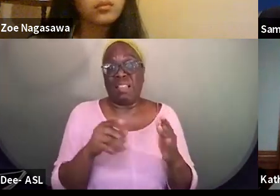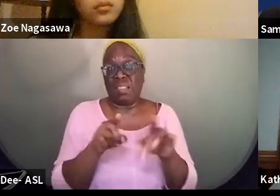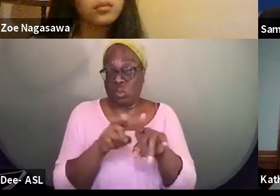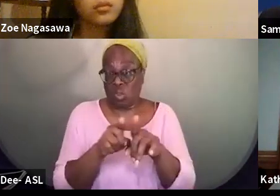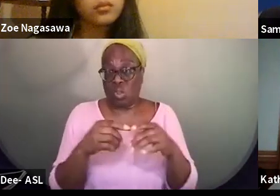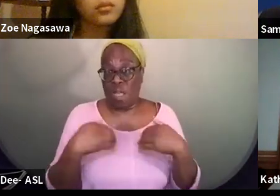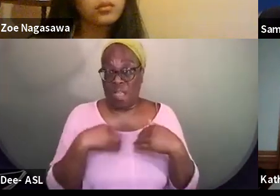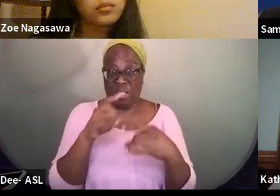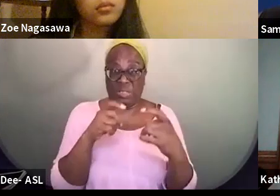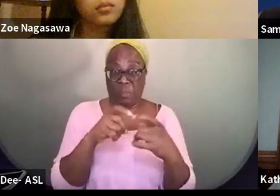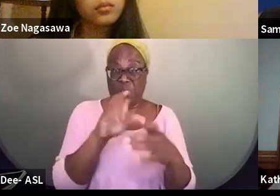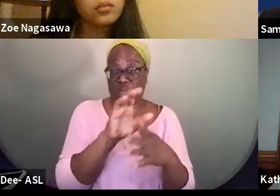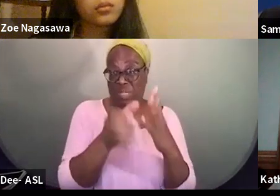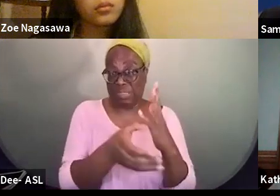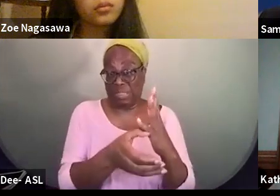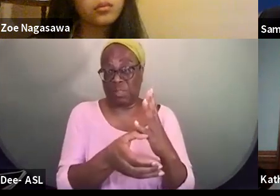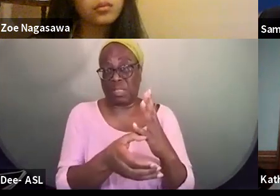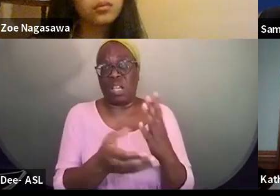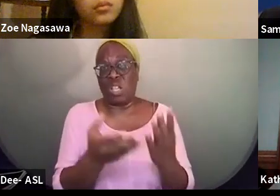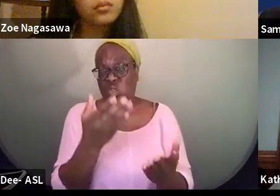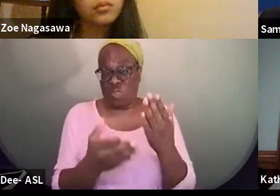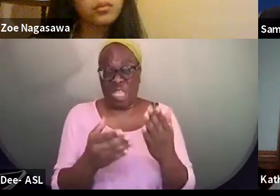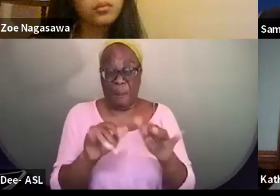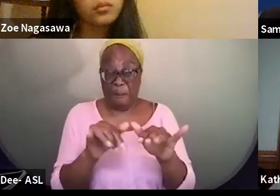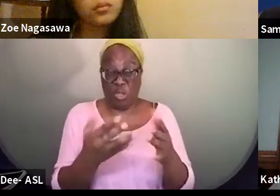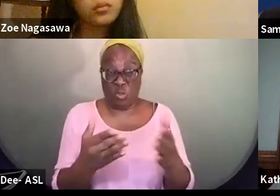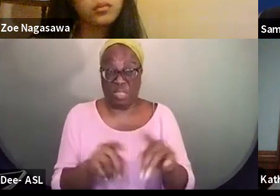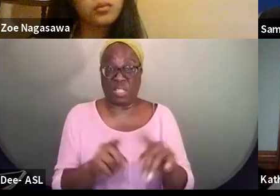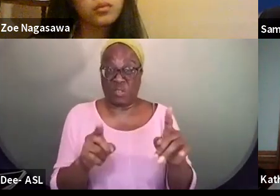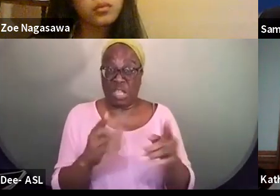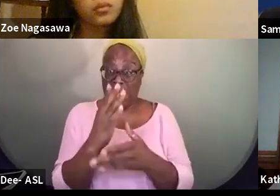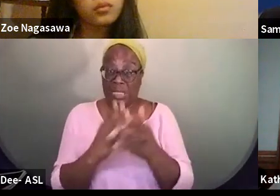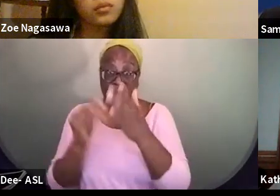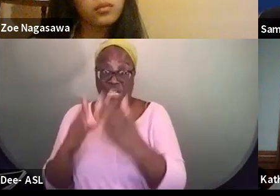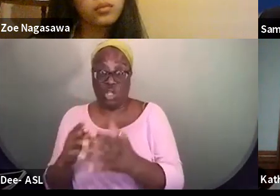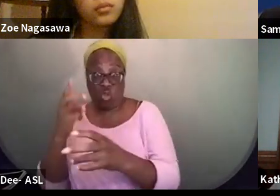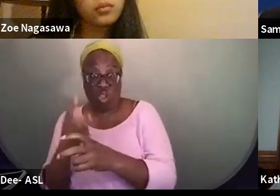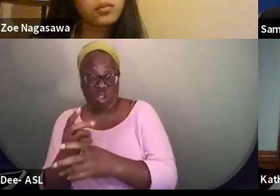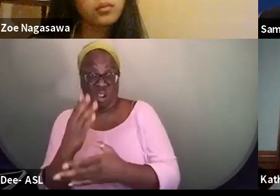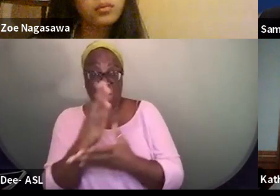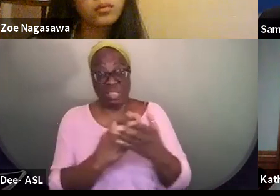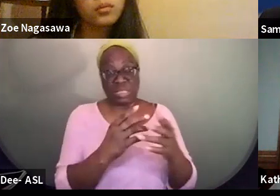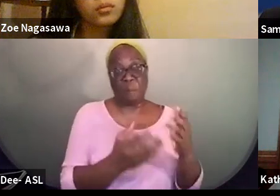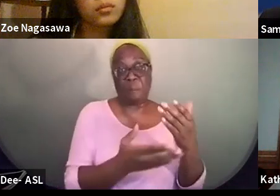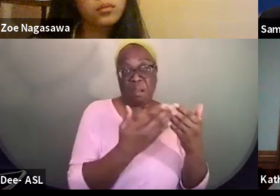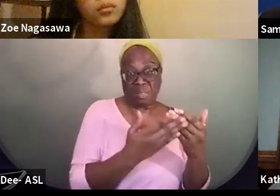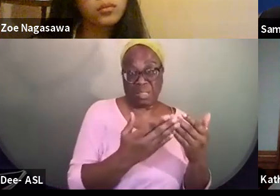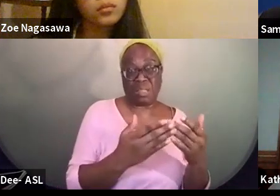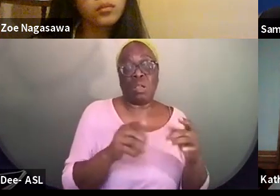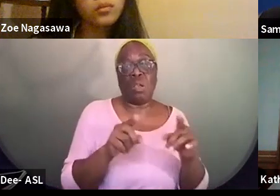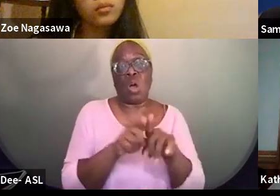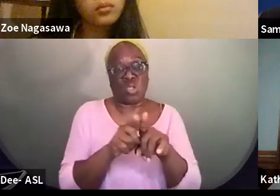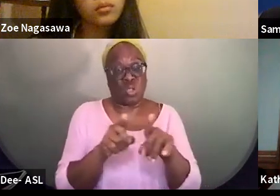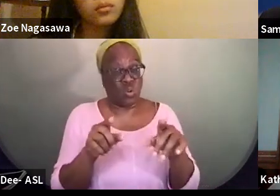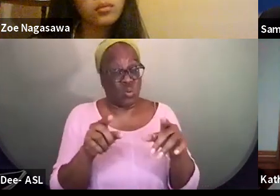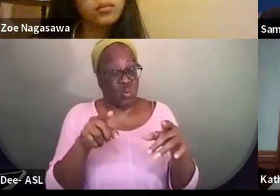must follow, so they may rate things differently, and some teachers are harsher than others. In many schools, you also have to do group projects.